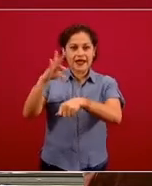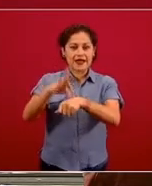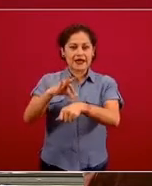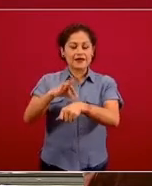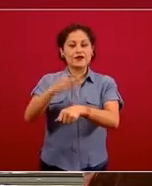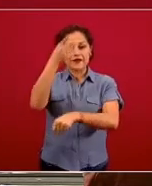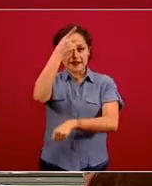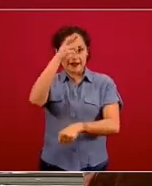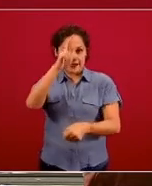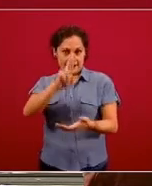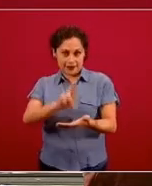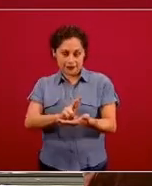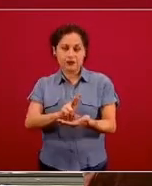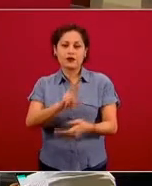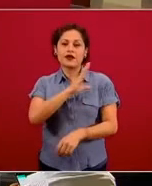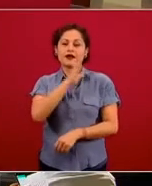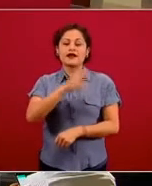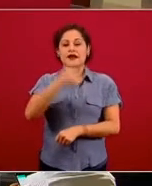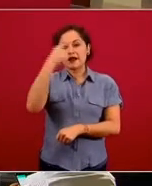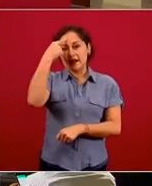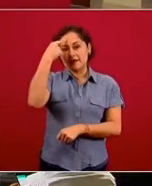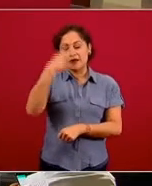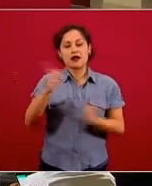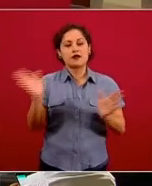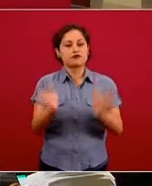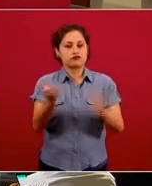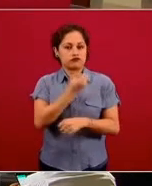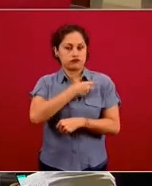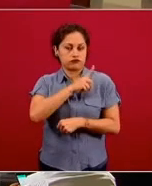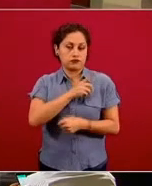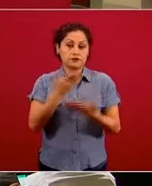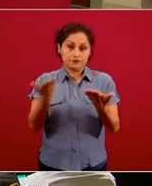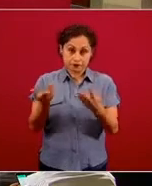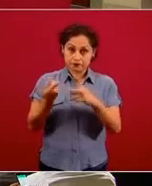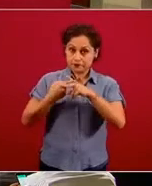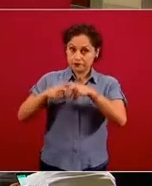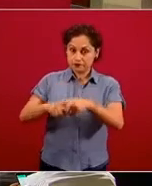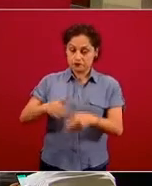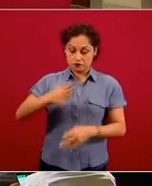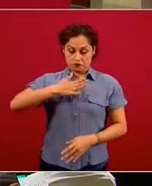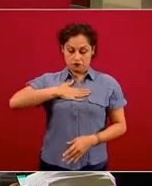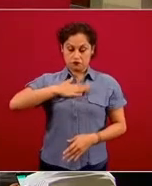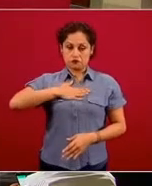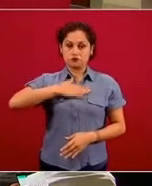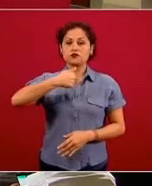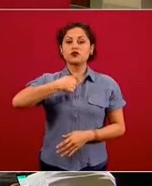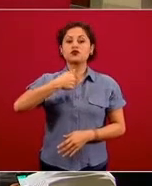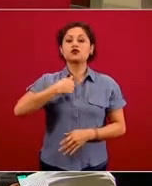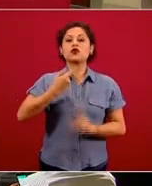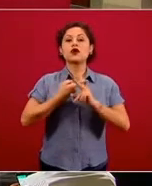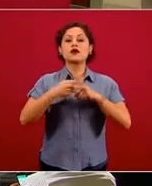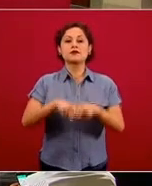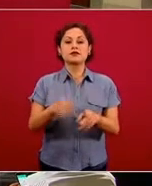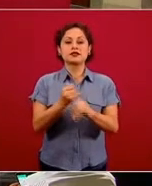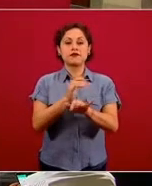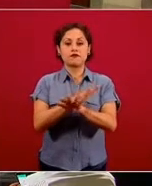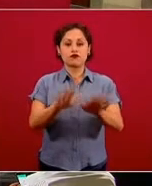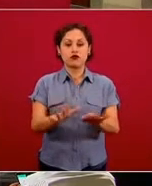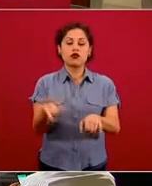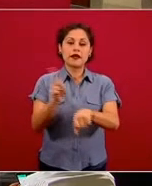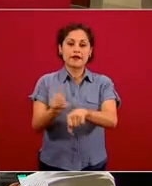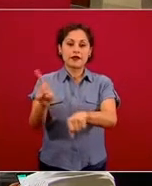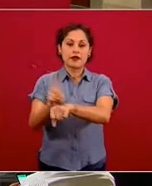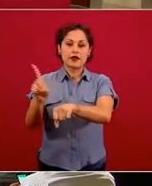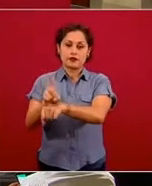salud. So, Empecemos welcome, entonces. Dr. Yo Cortés. voy a presentar Let's la begin parte then. técnica I'm gonna be the y one in charge